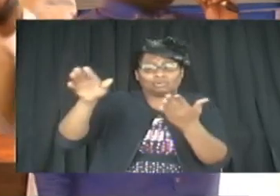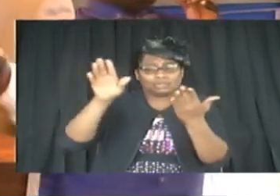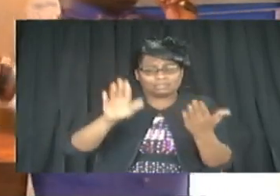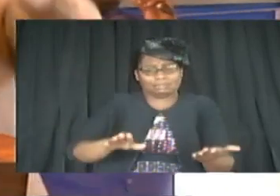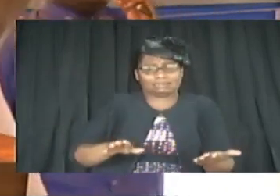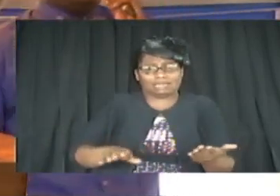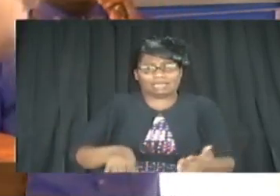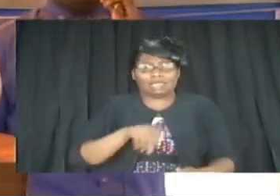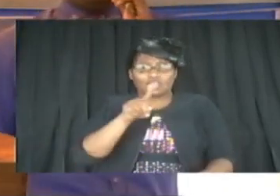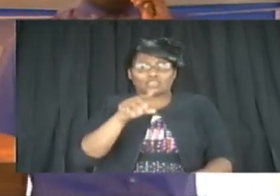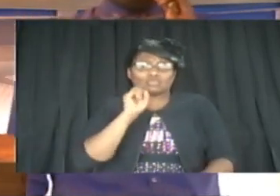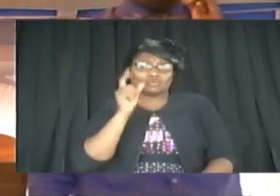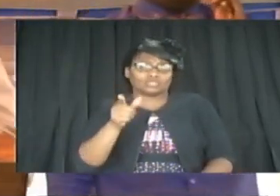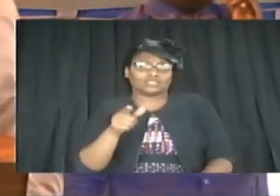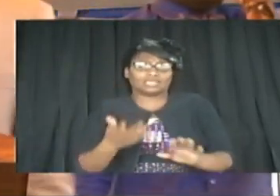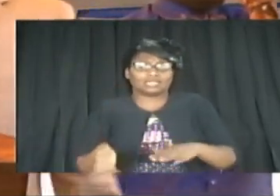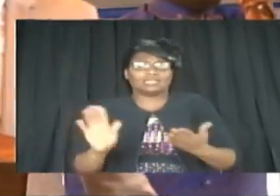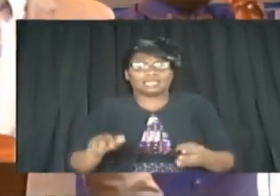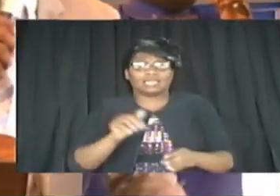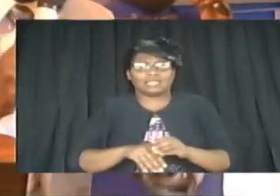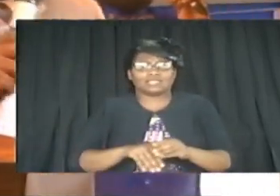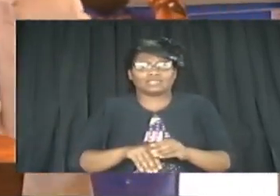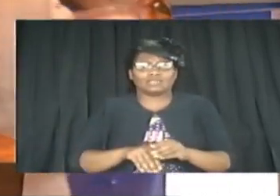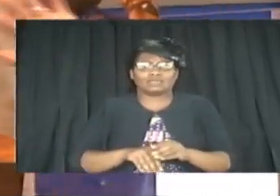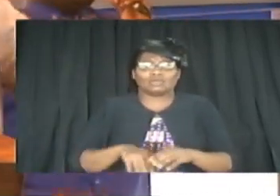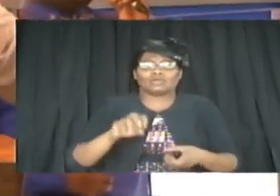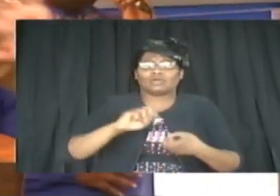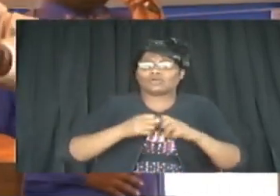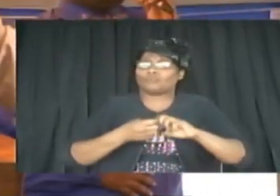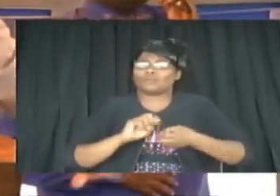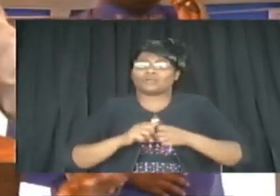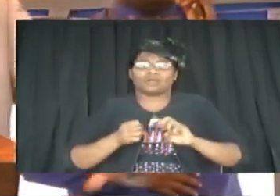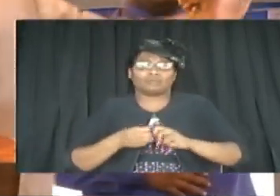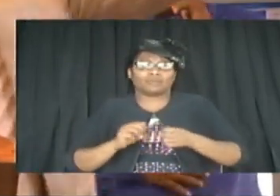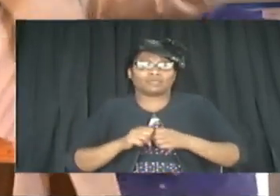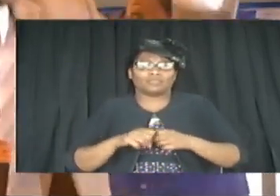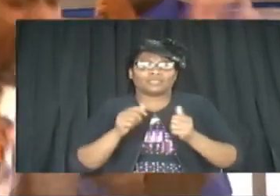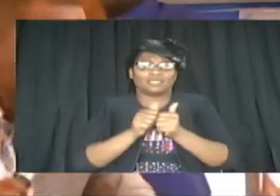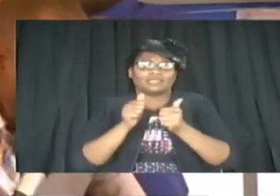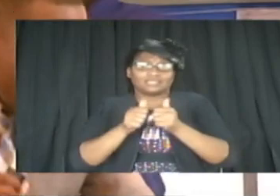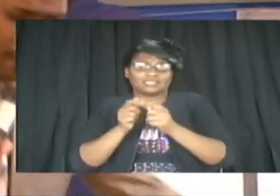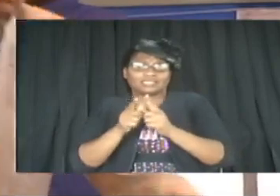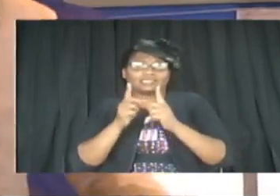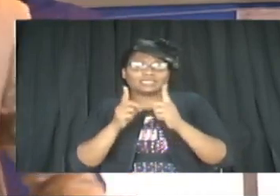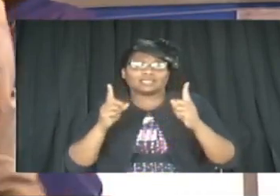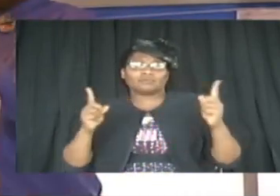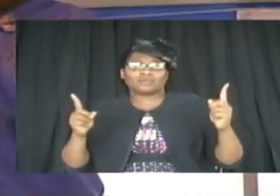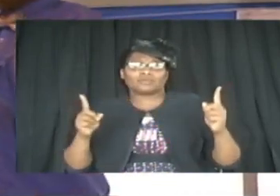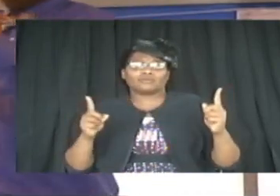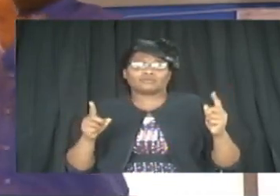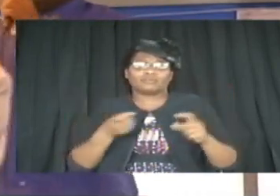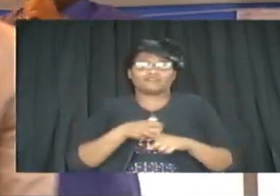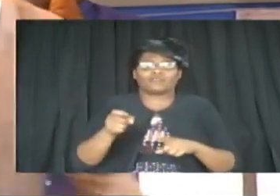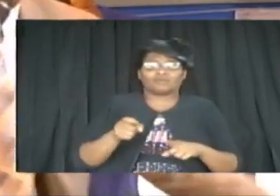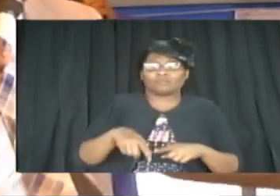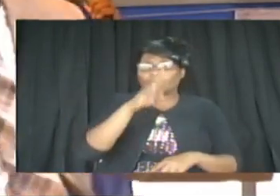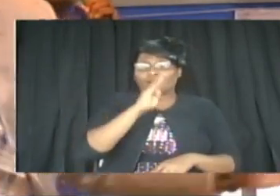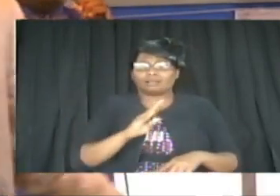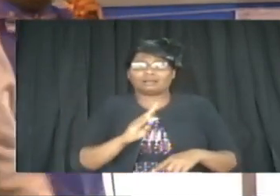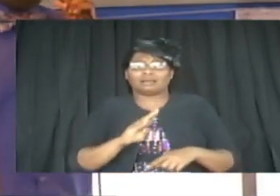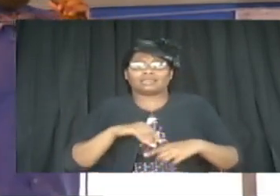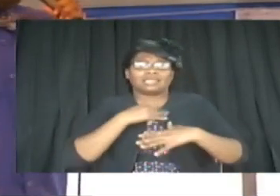your sin, it would be eternal death. It would be eternal separation from him. But he shed blood at Calvary's